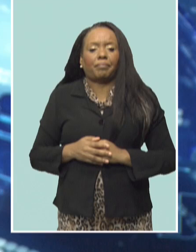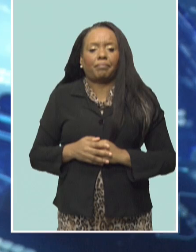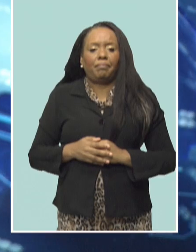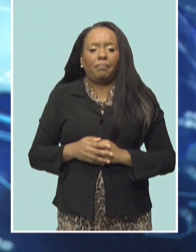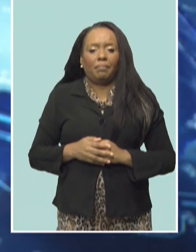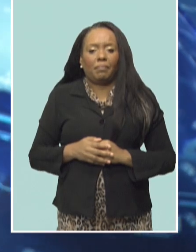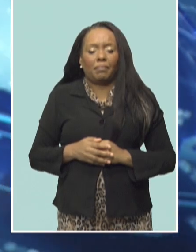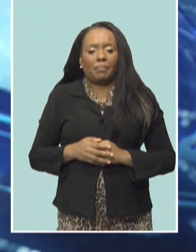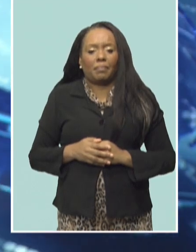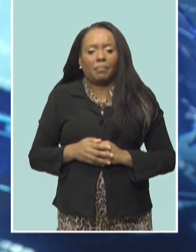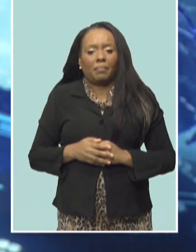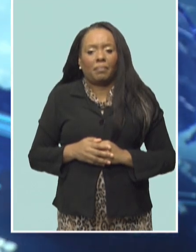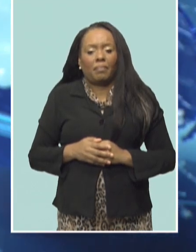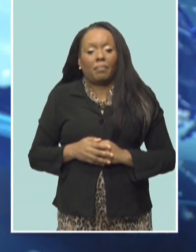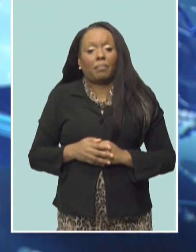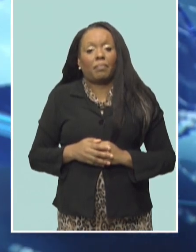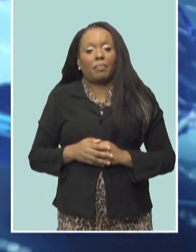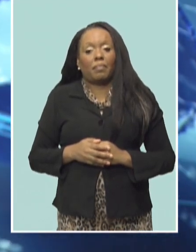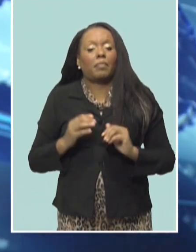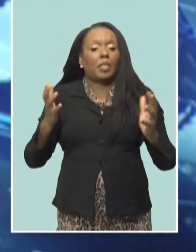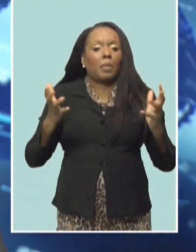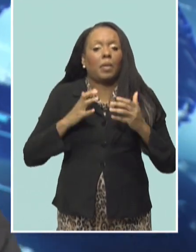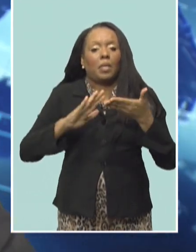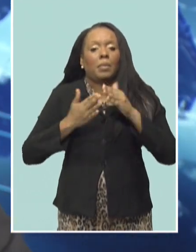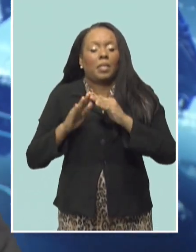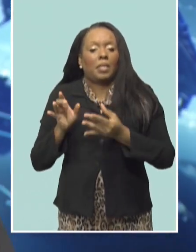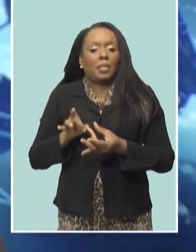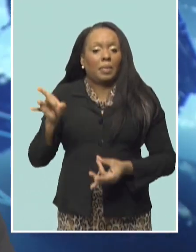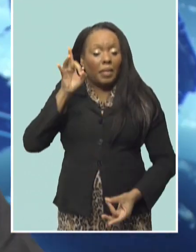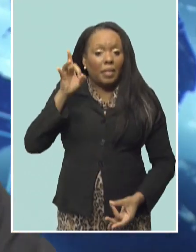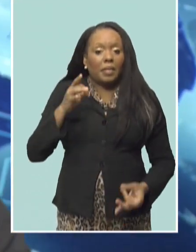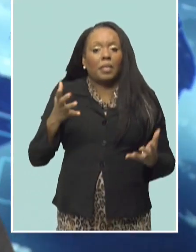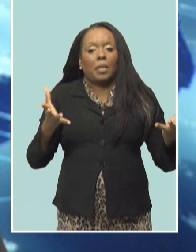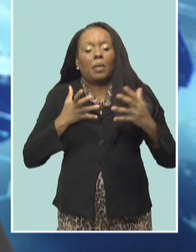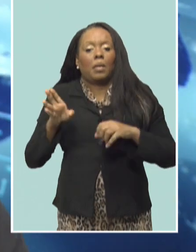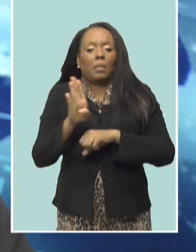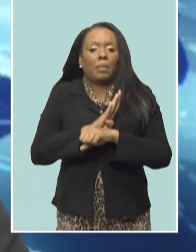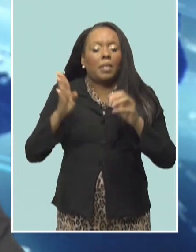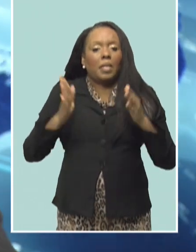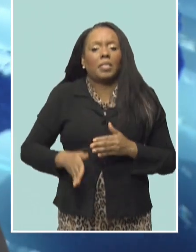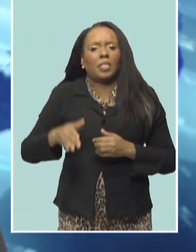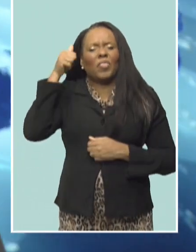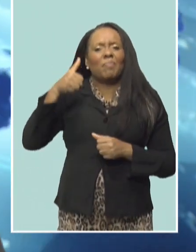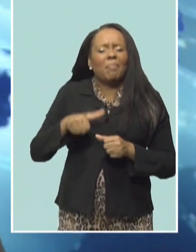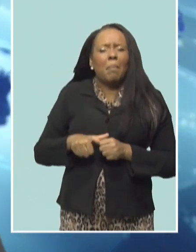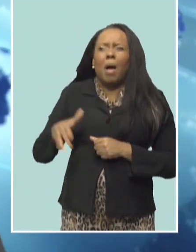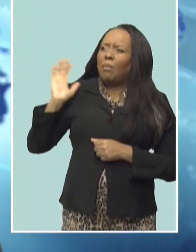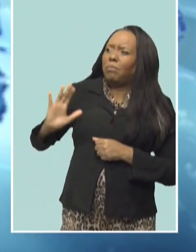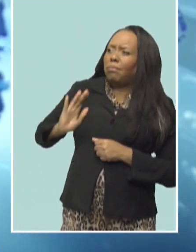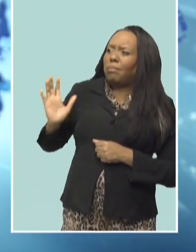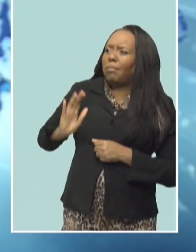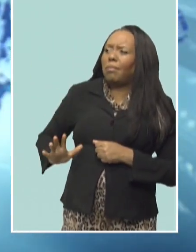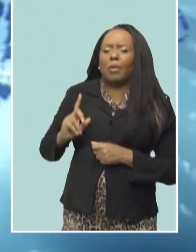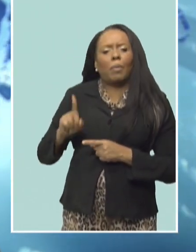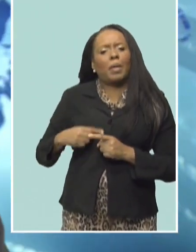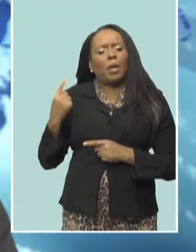Again, bringing back that community spirit and getting Barbadians to go back to the time when they were